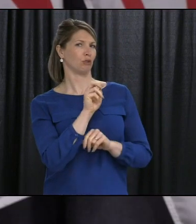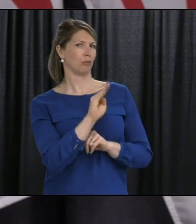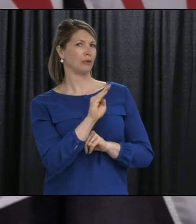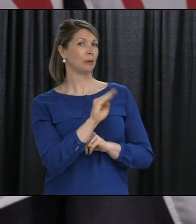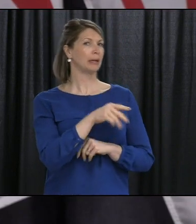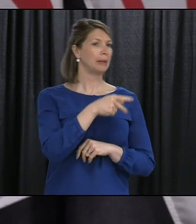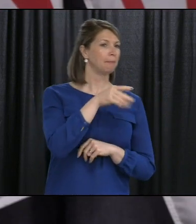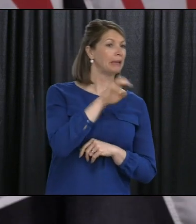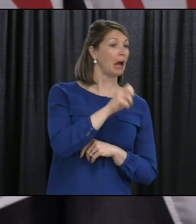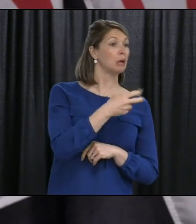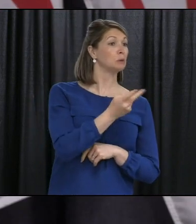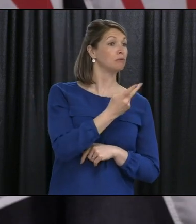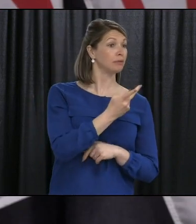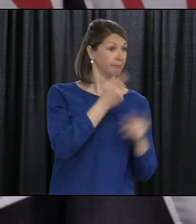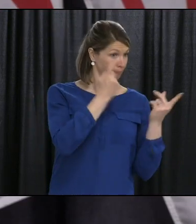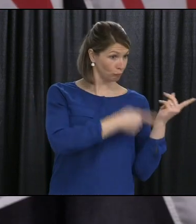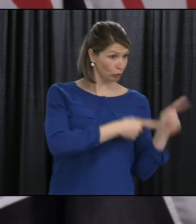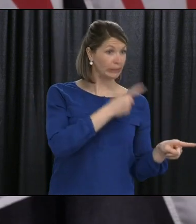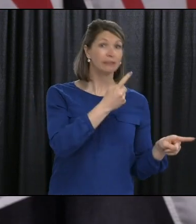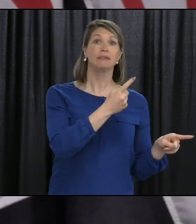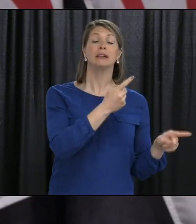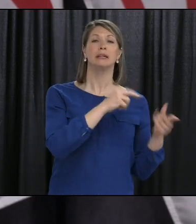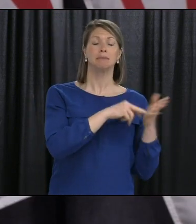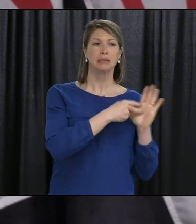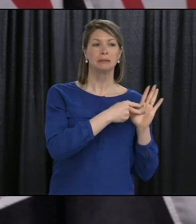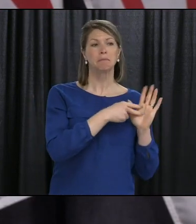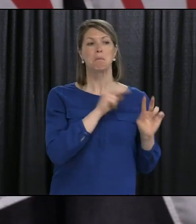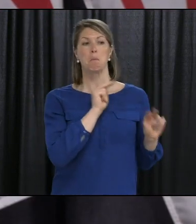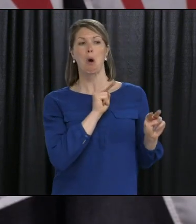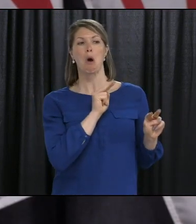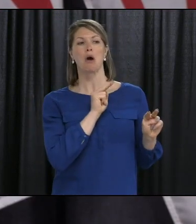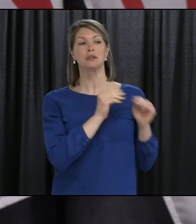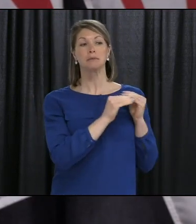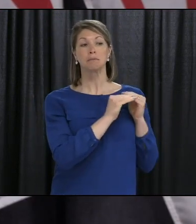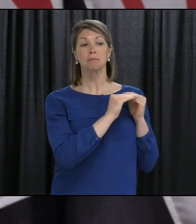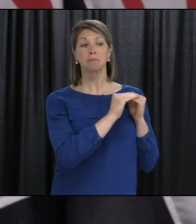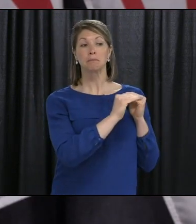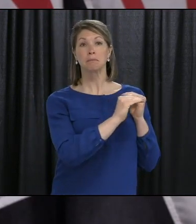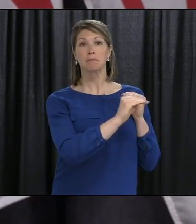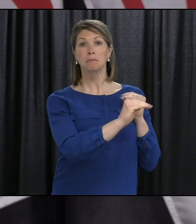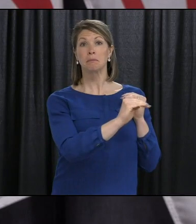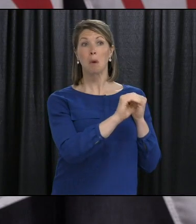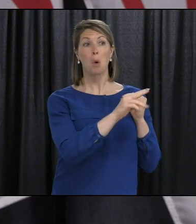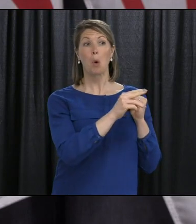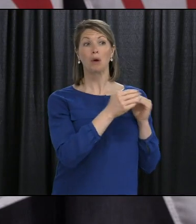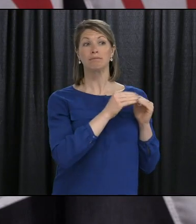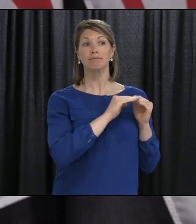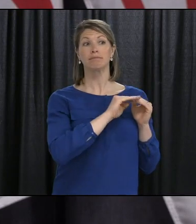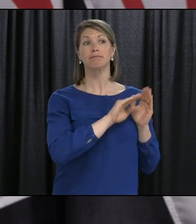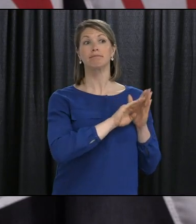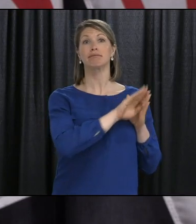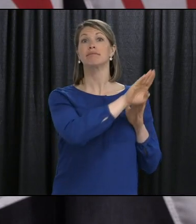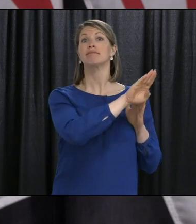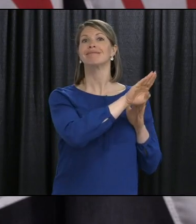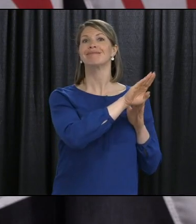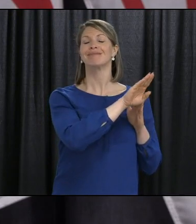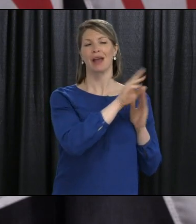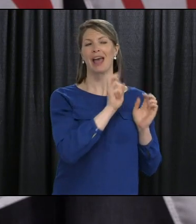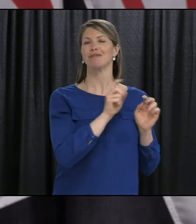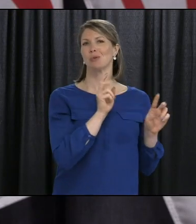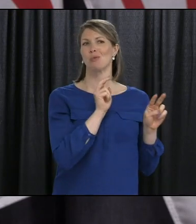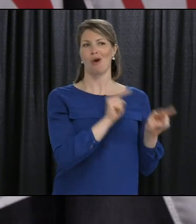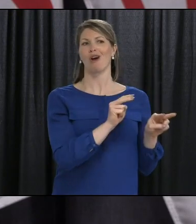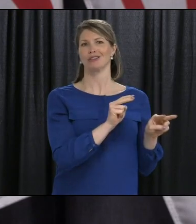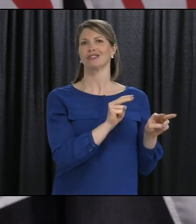the spread or the degree of spread of COVID in each of those provinces would support that kind of